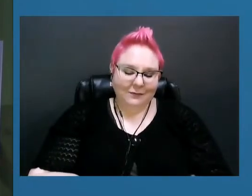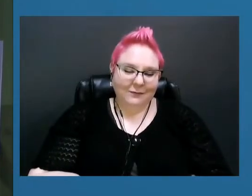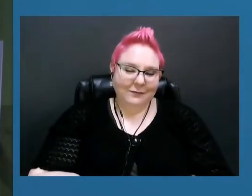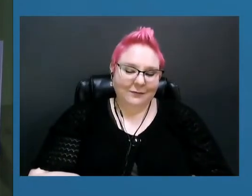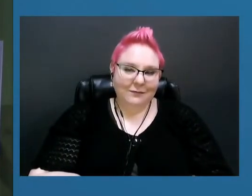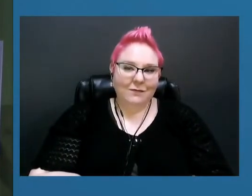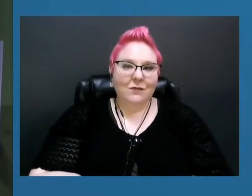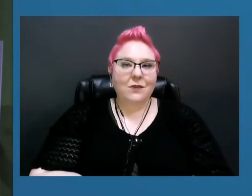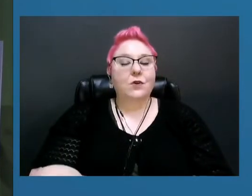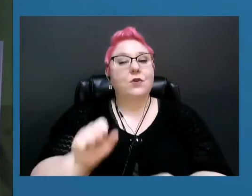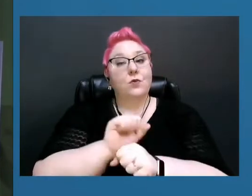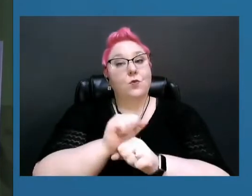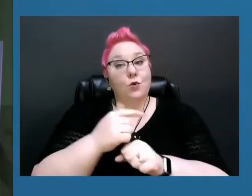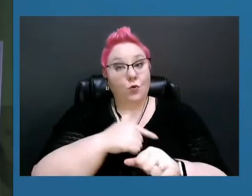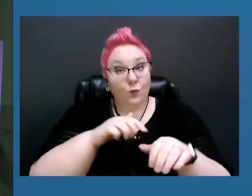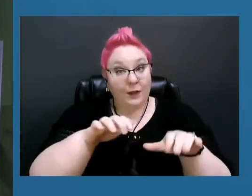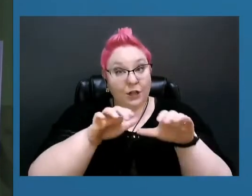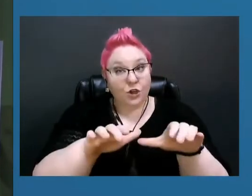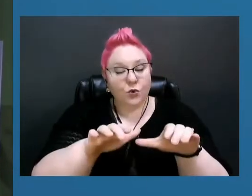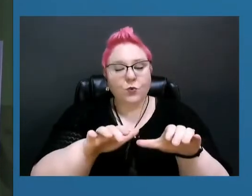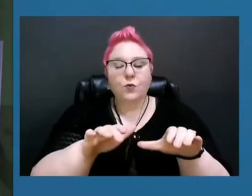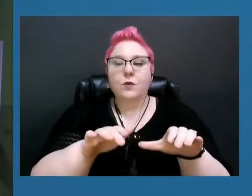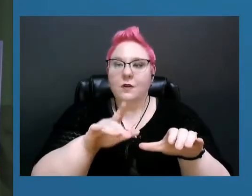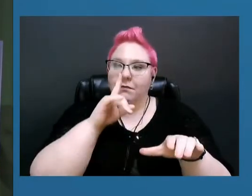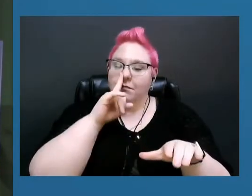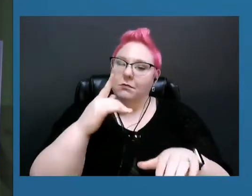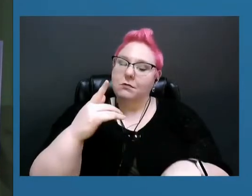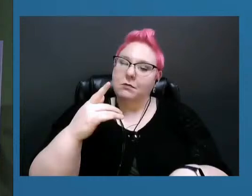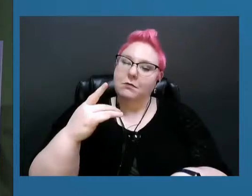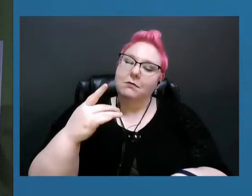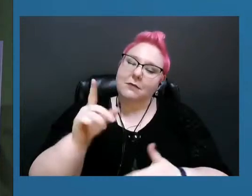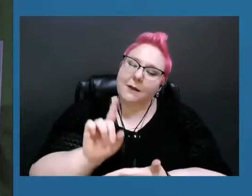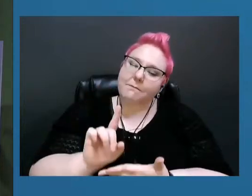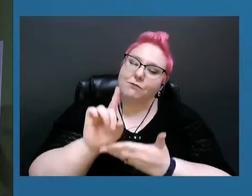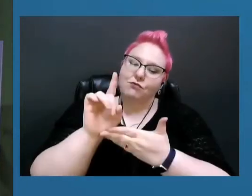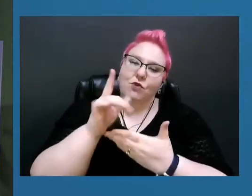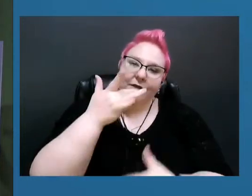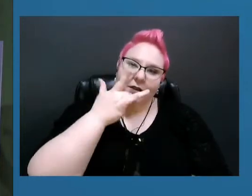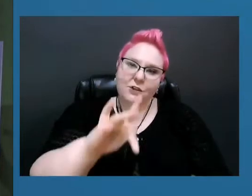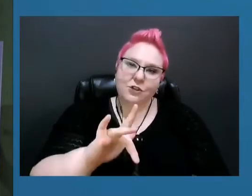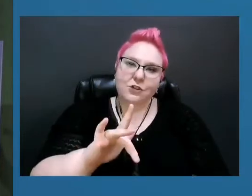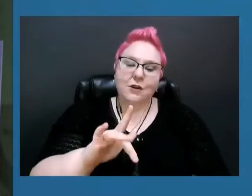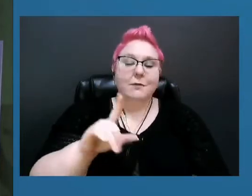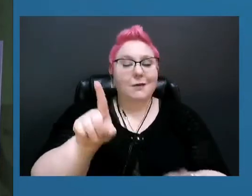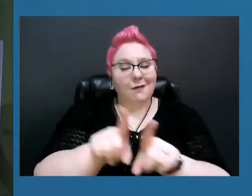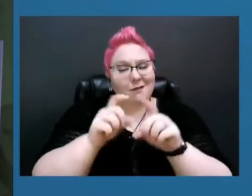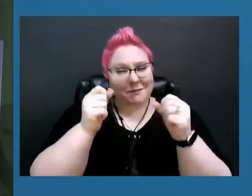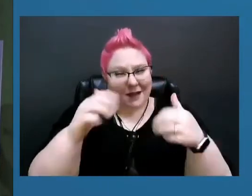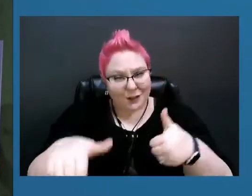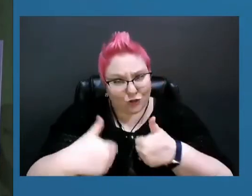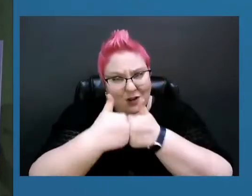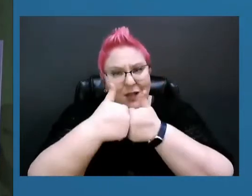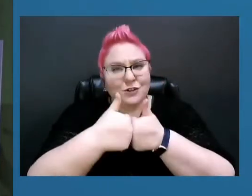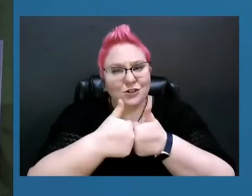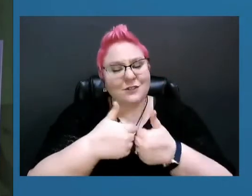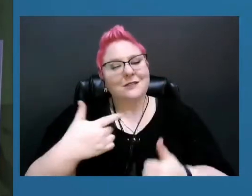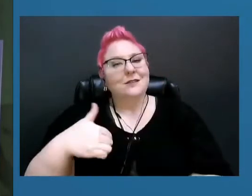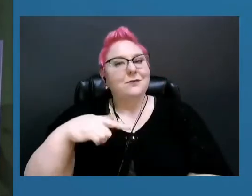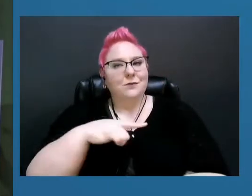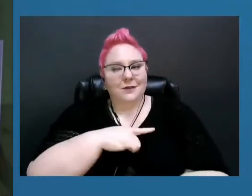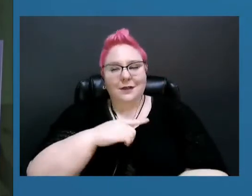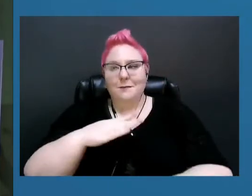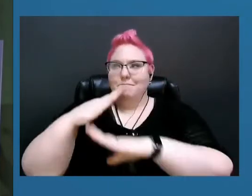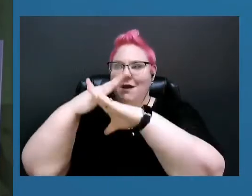The work we do is an immense privilege. It also comes with unique challenges as mounting barriers continue to affect